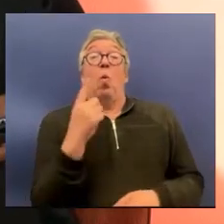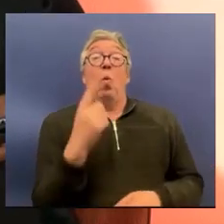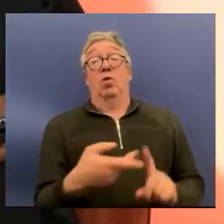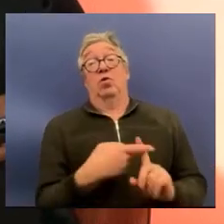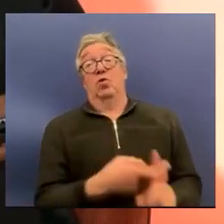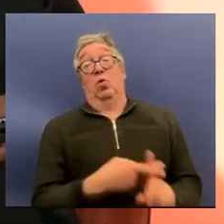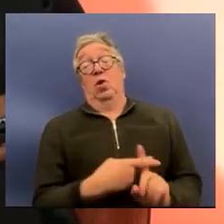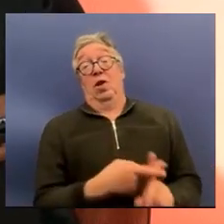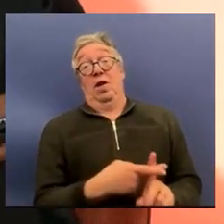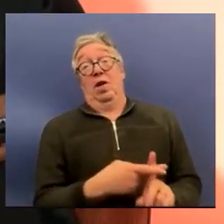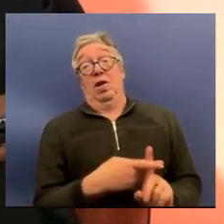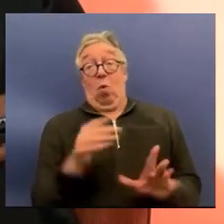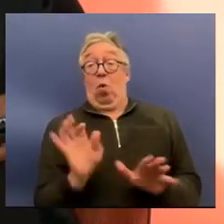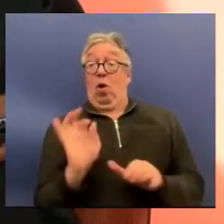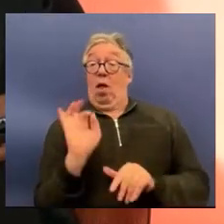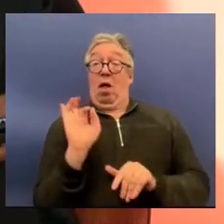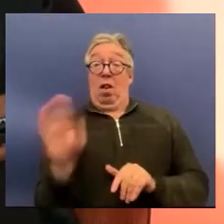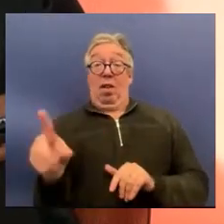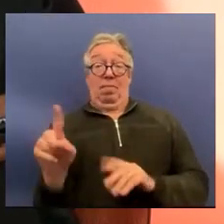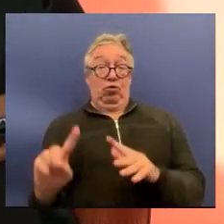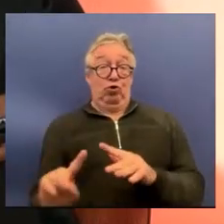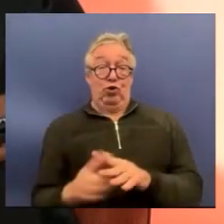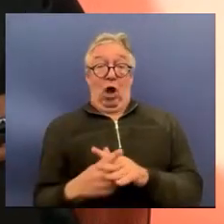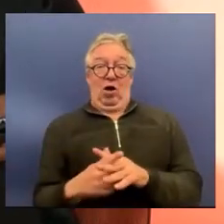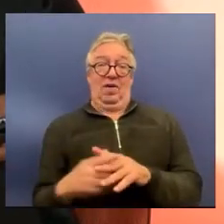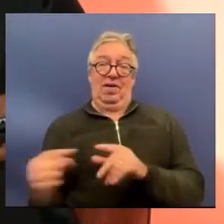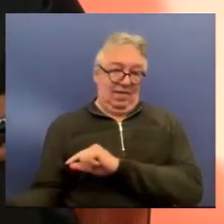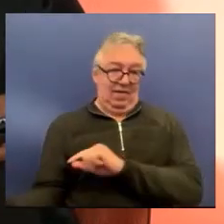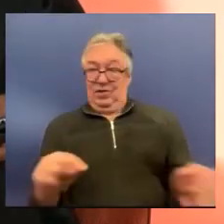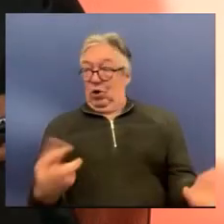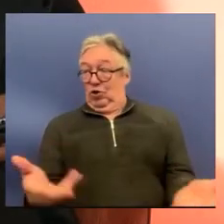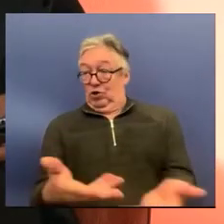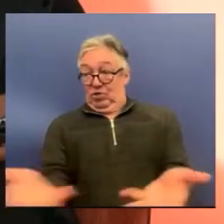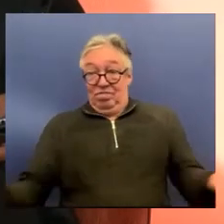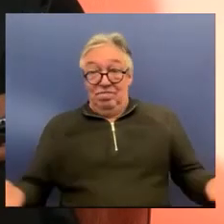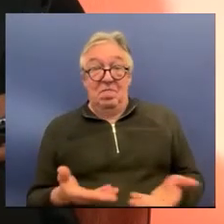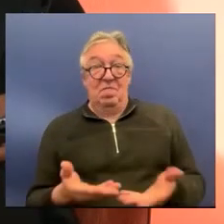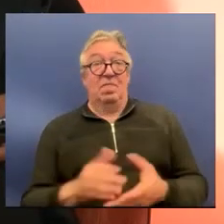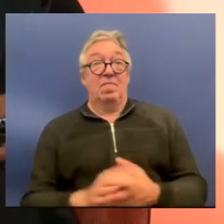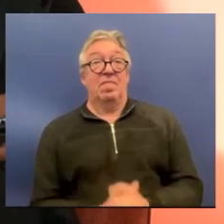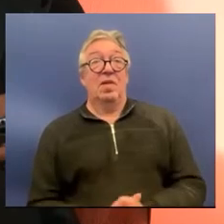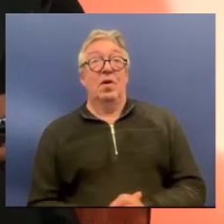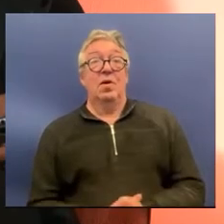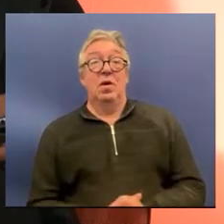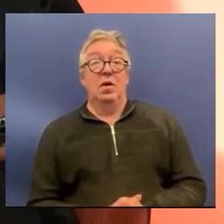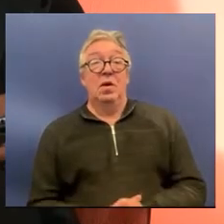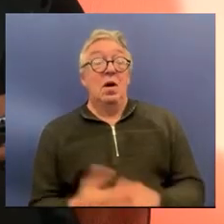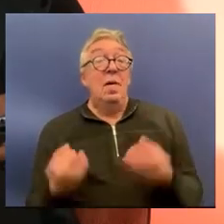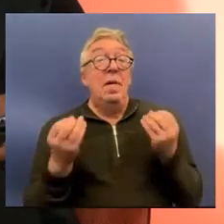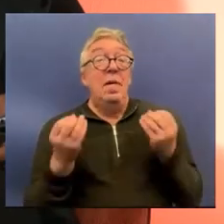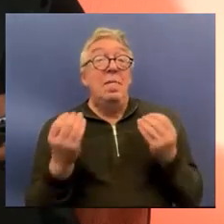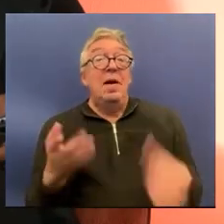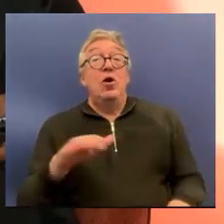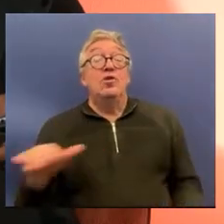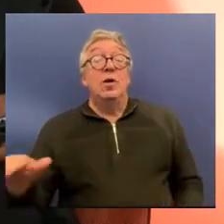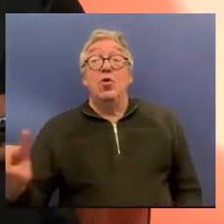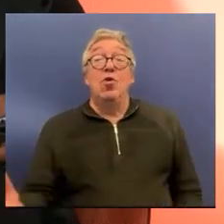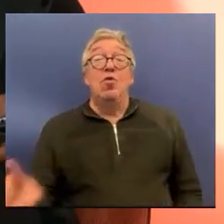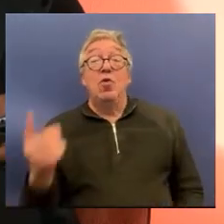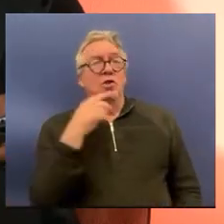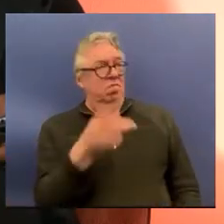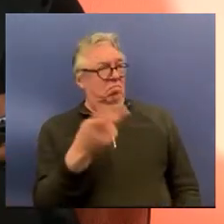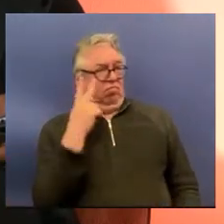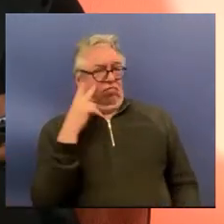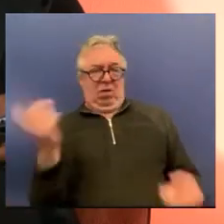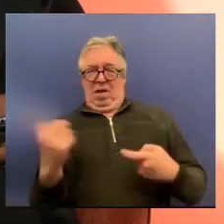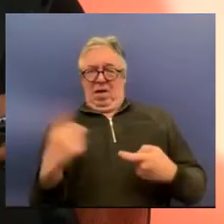going, where in the beginning, you know, often the students say, you know, we don't see the link. When we do the picture exercise, they will either pick